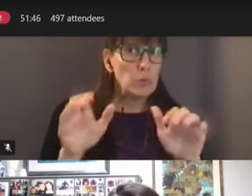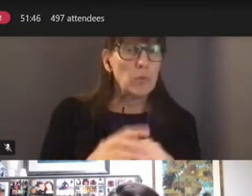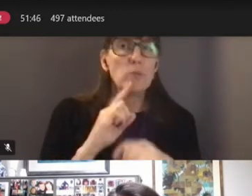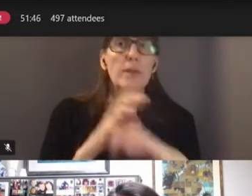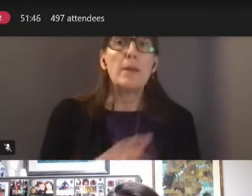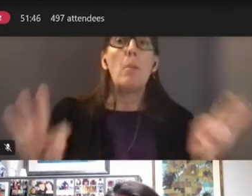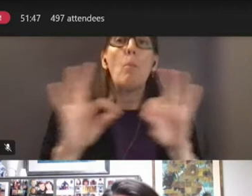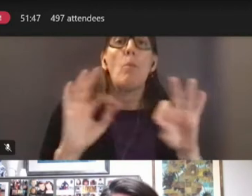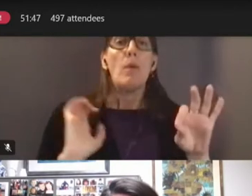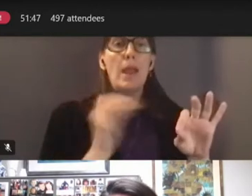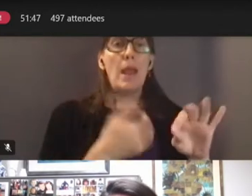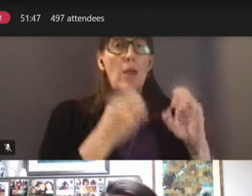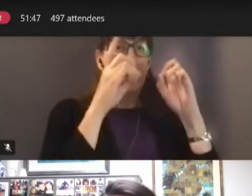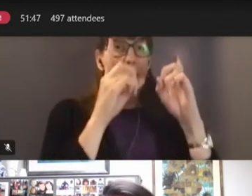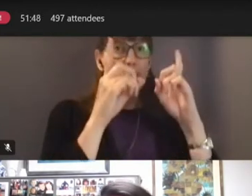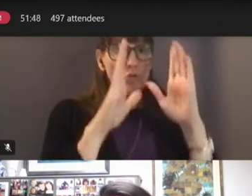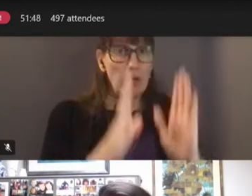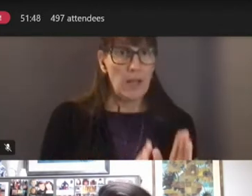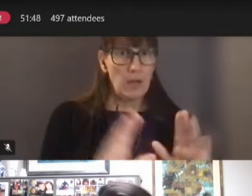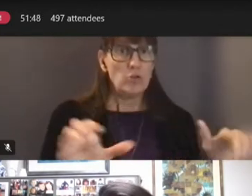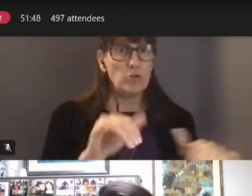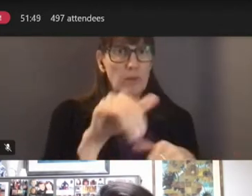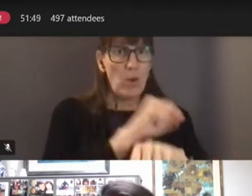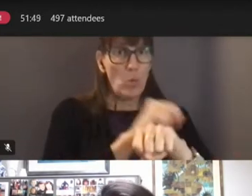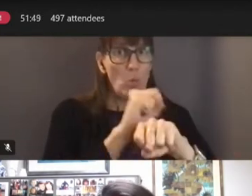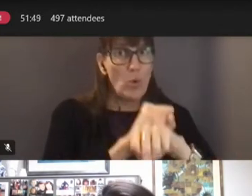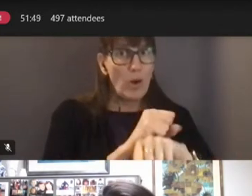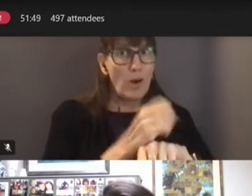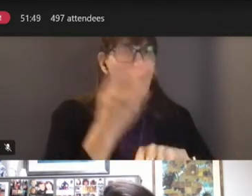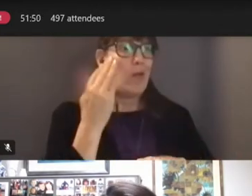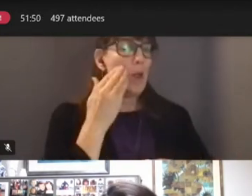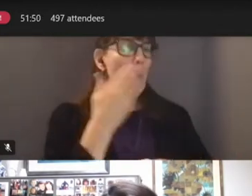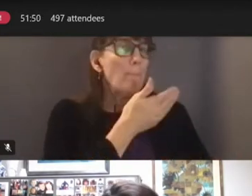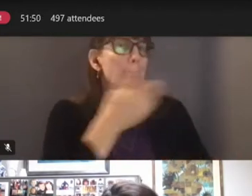that work because educators know best exactly where each child